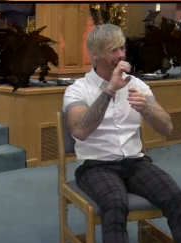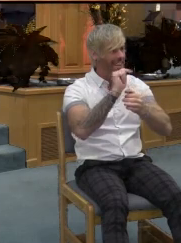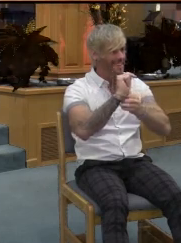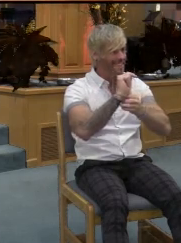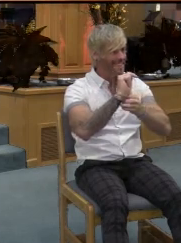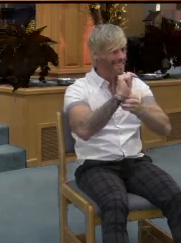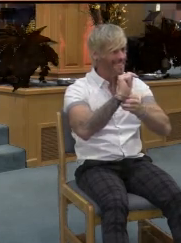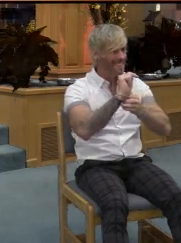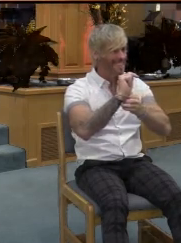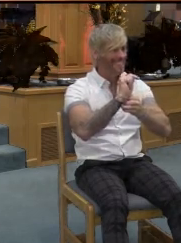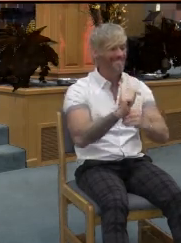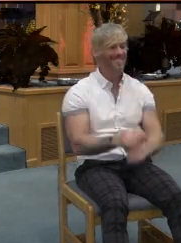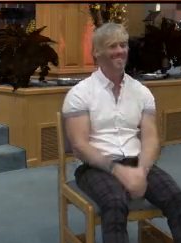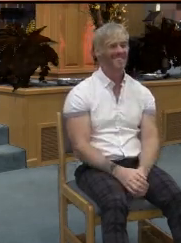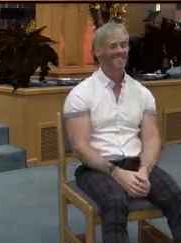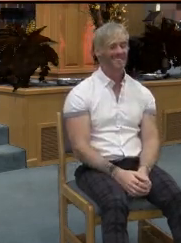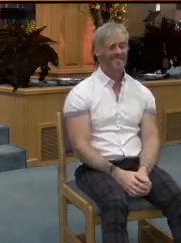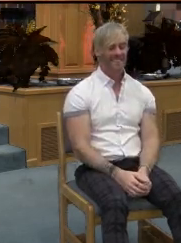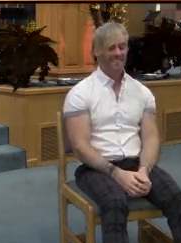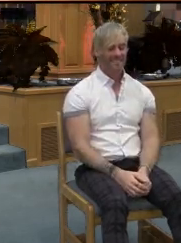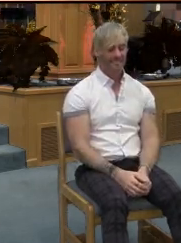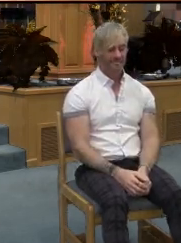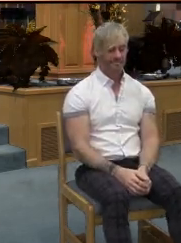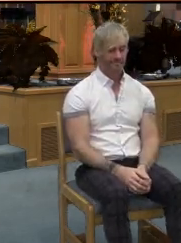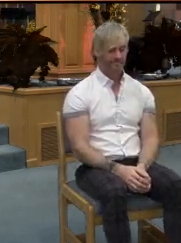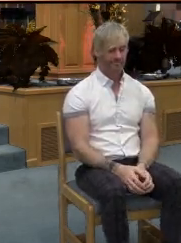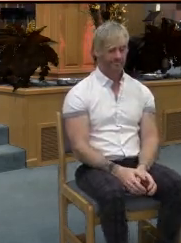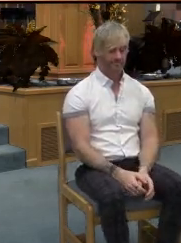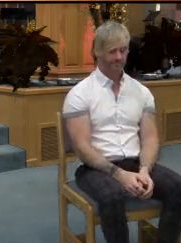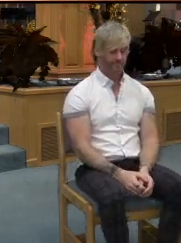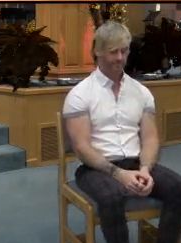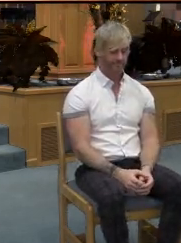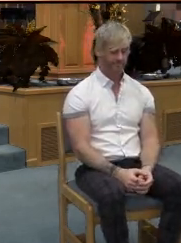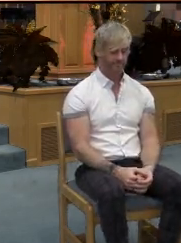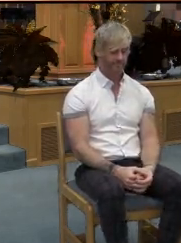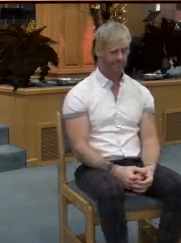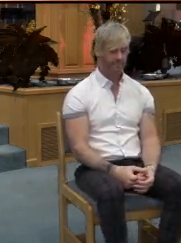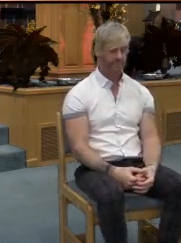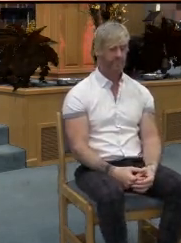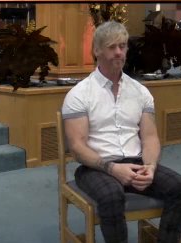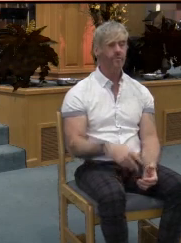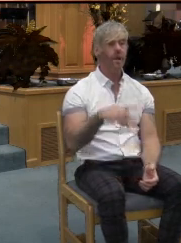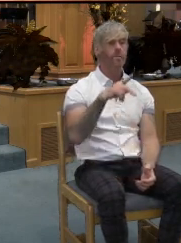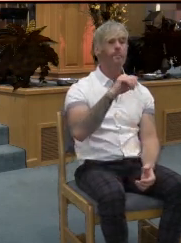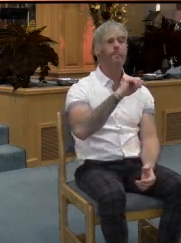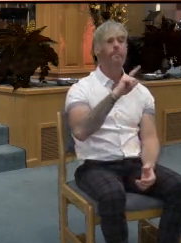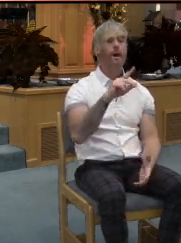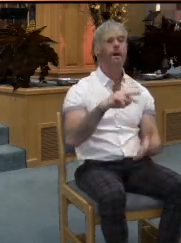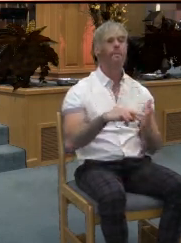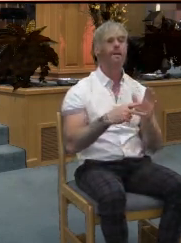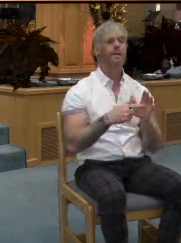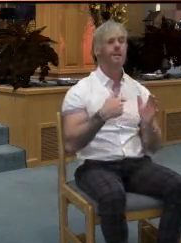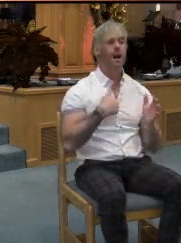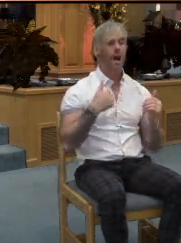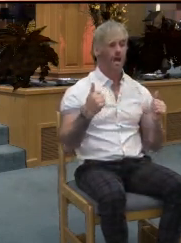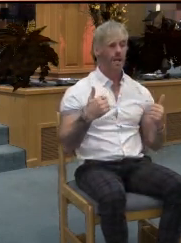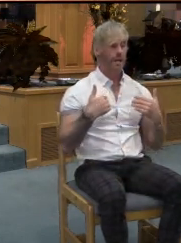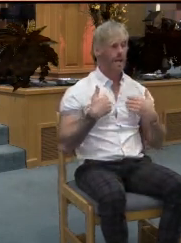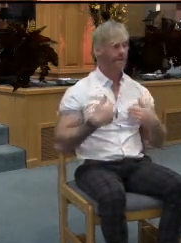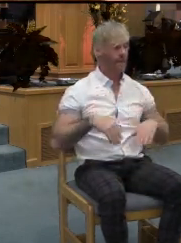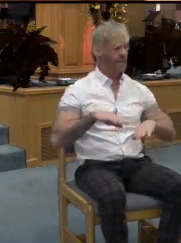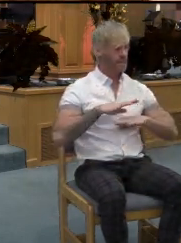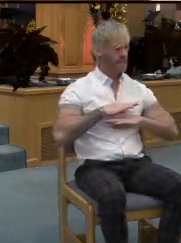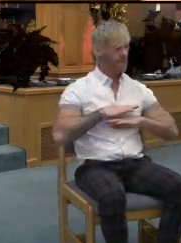See, we take a verse out of context, and what Paul was saying was, I can have contentment whether I'm